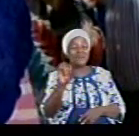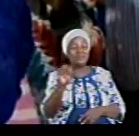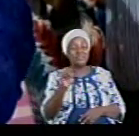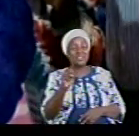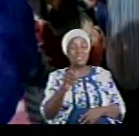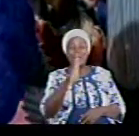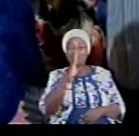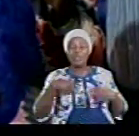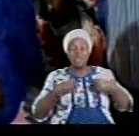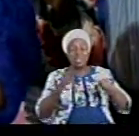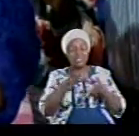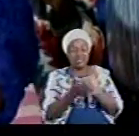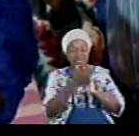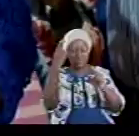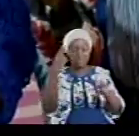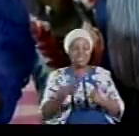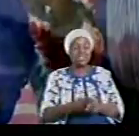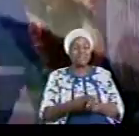name